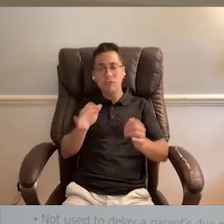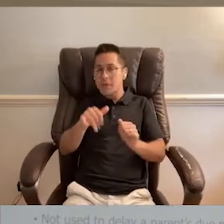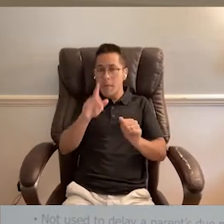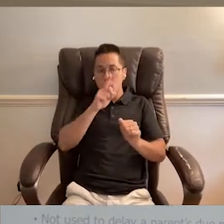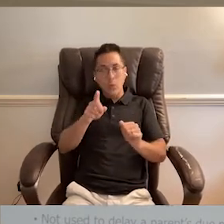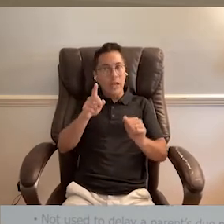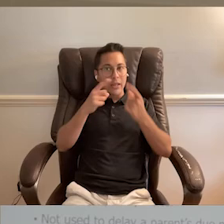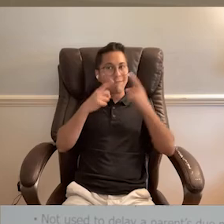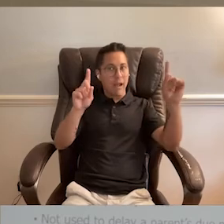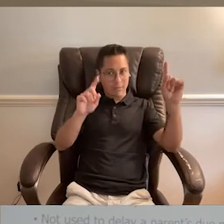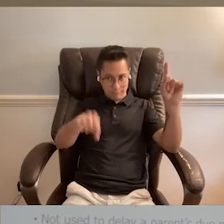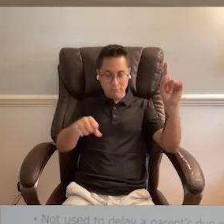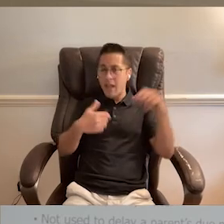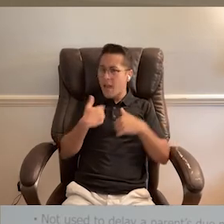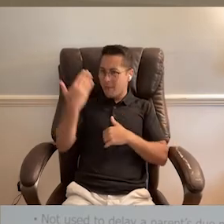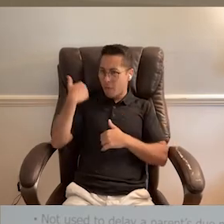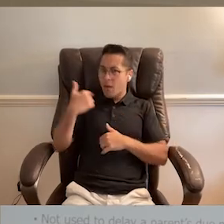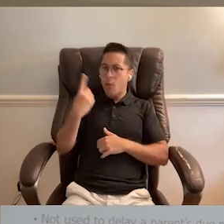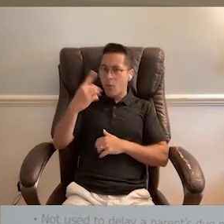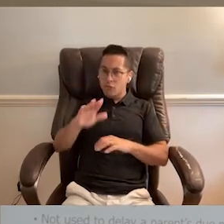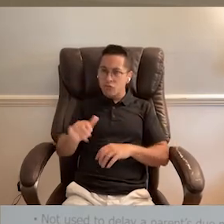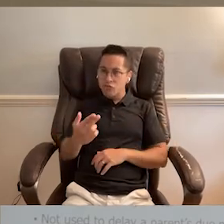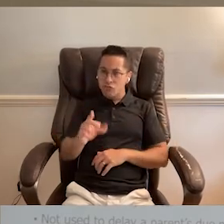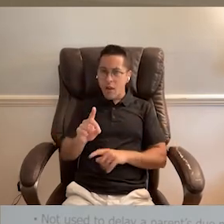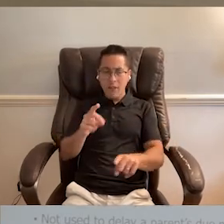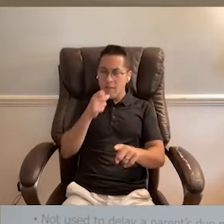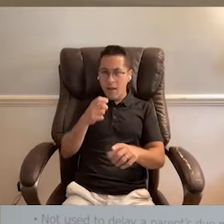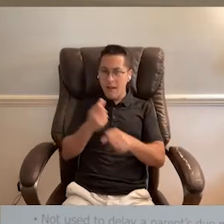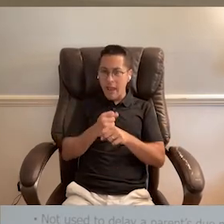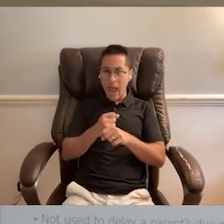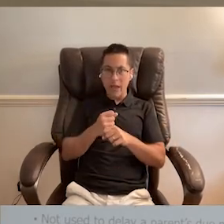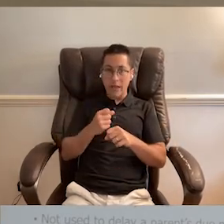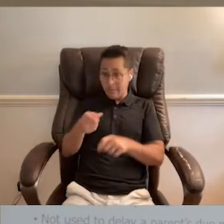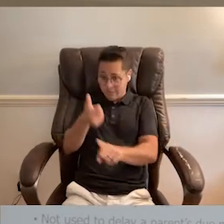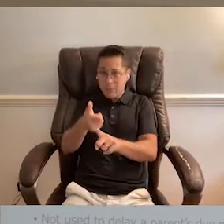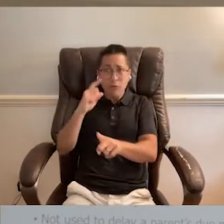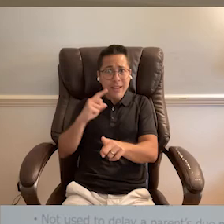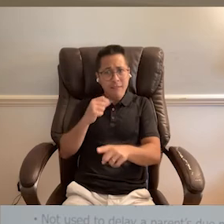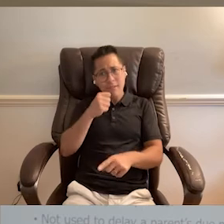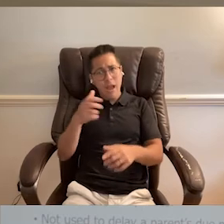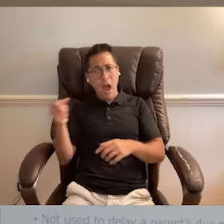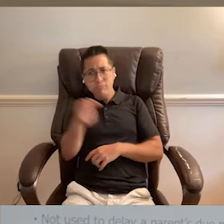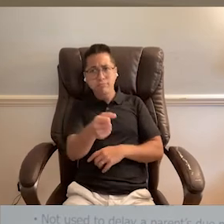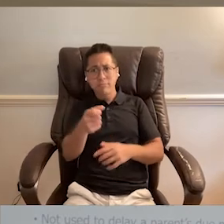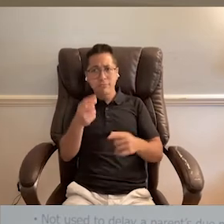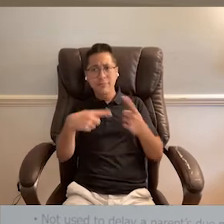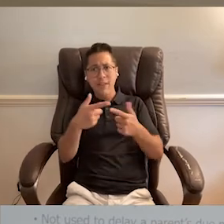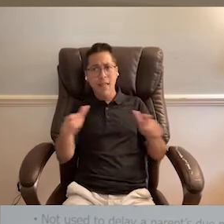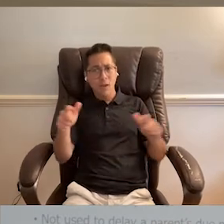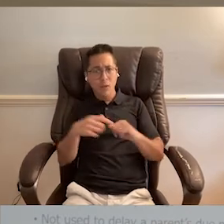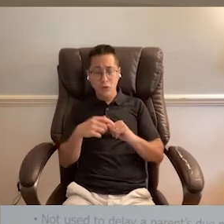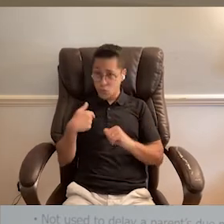had a child who wasn't getting they were deaf, and they were not getting any sign language. We used mediation and got